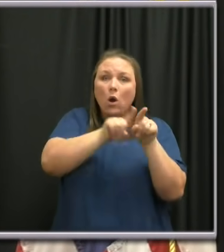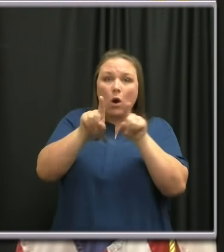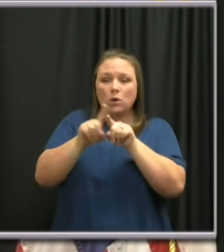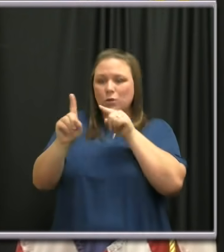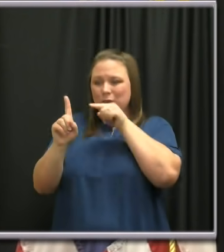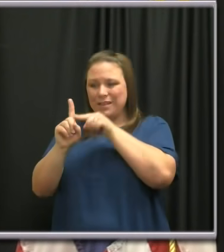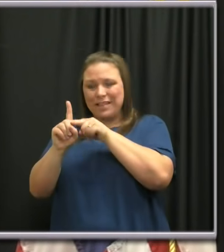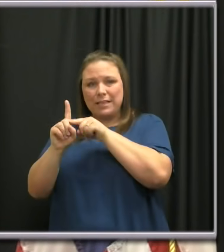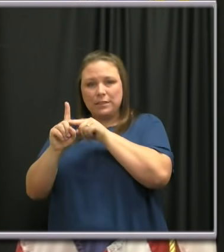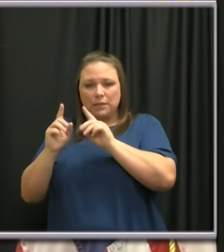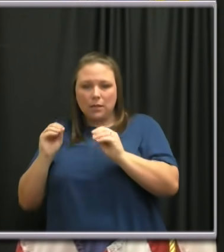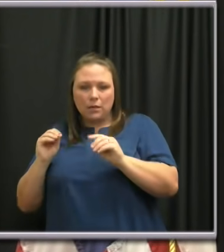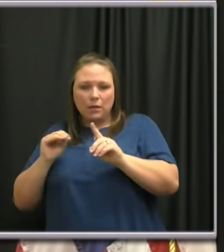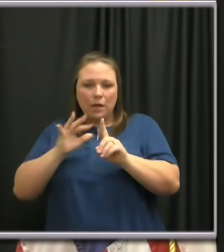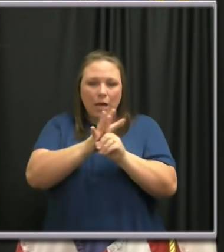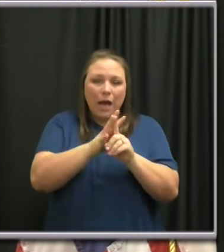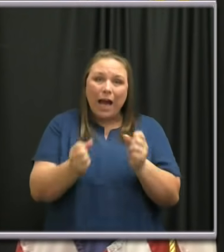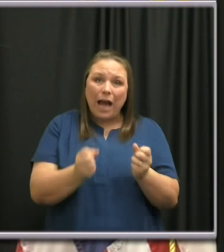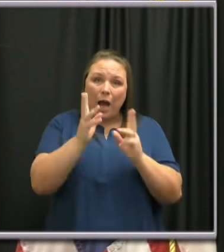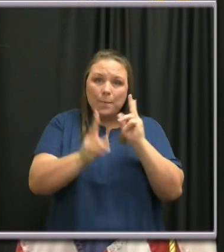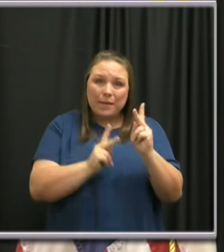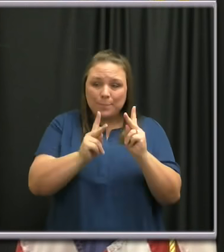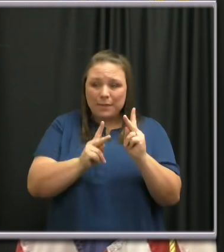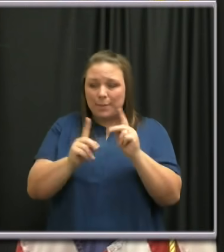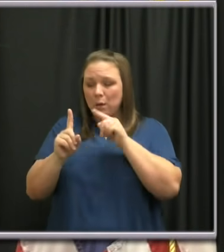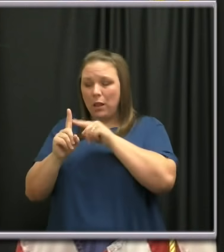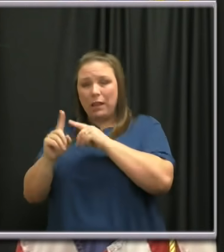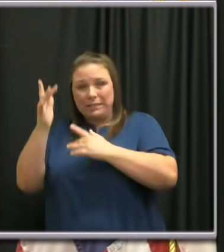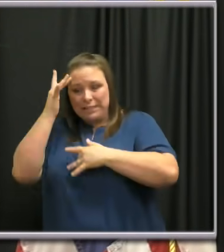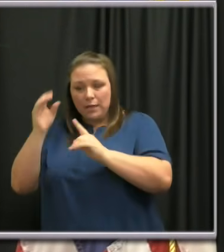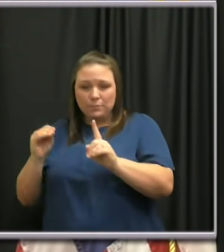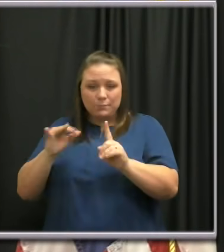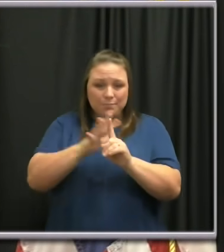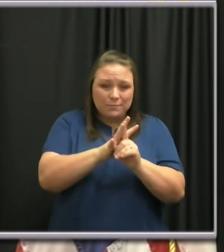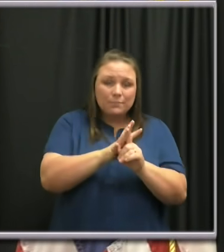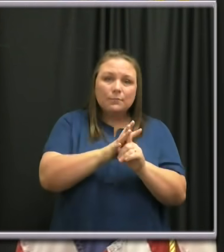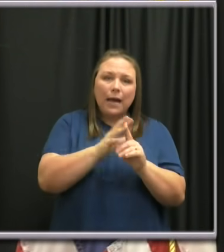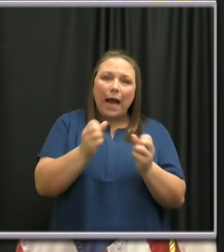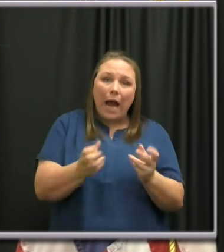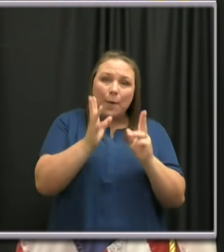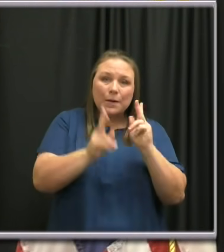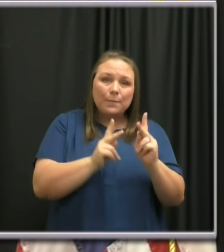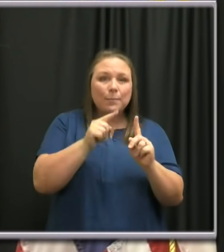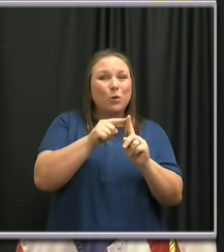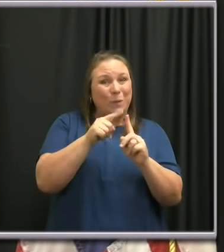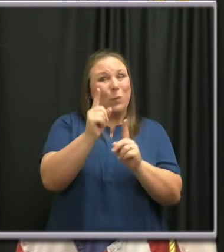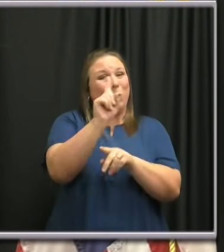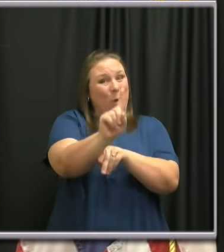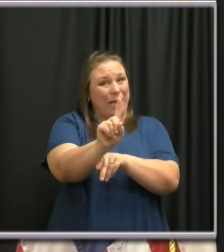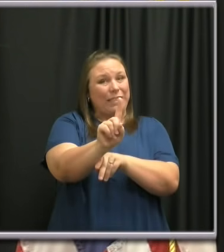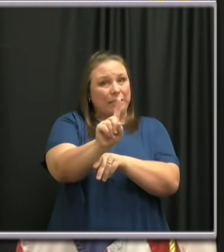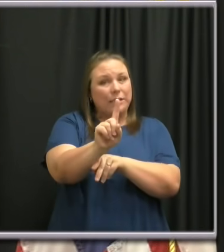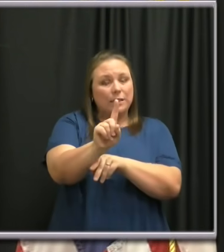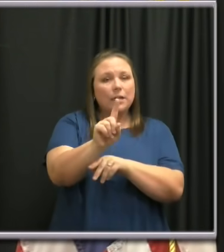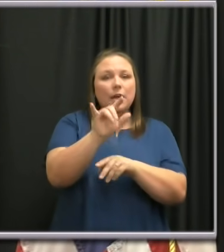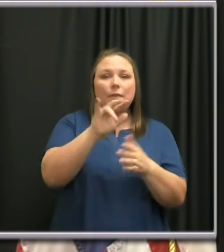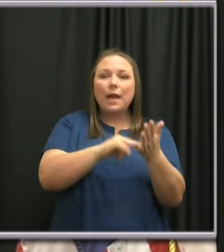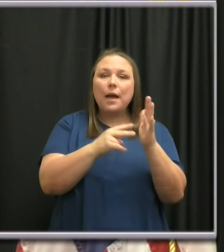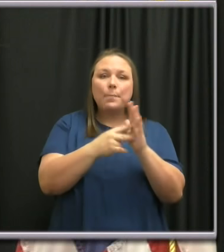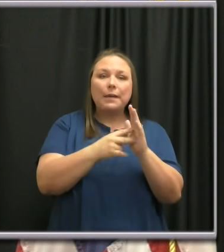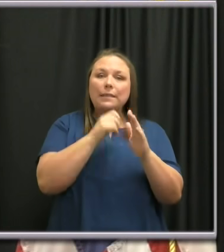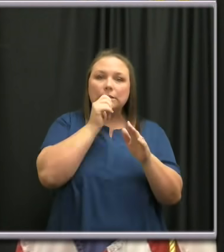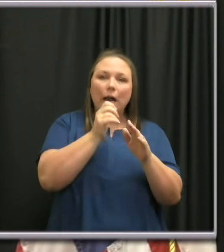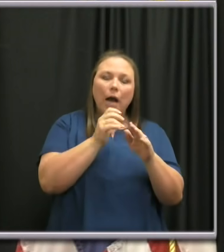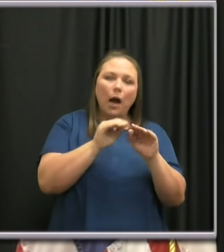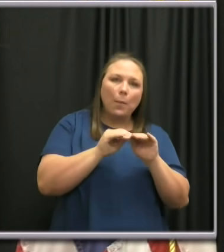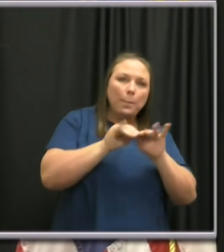has become one, meaning on average, a person with the virus is transmitting it to one other individual, and the outbreak is neither growing nor